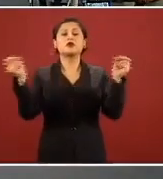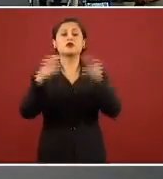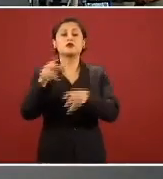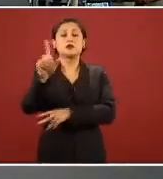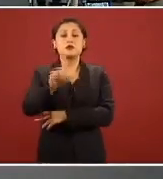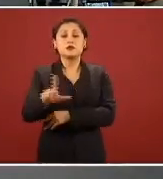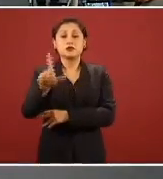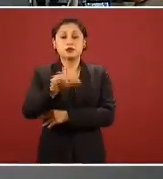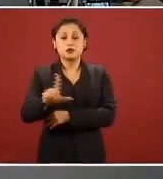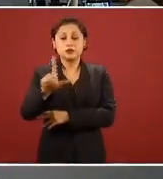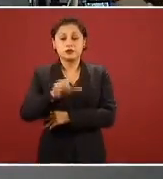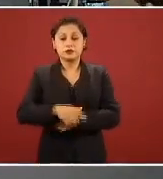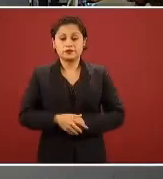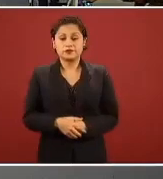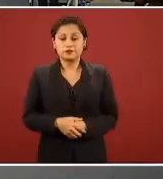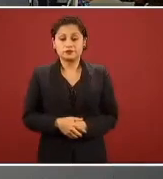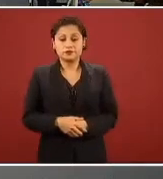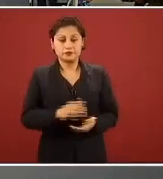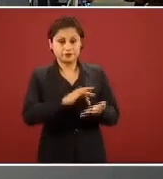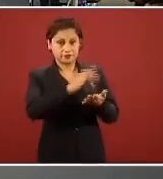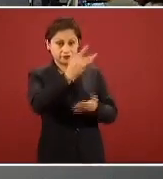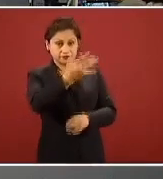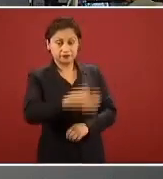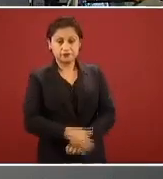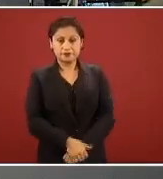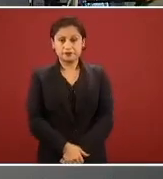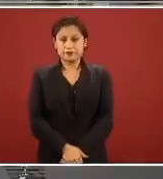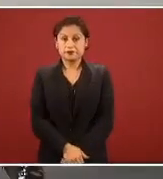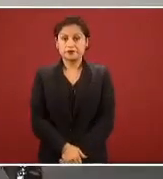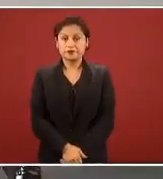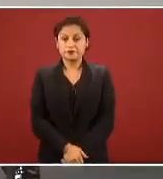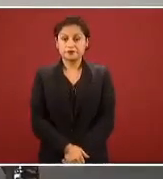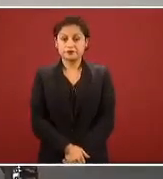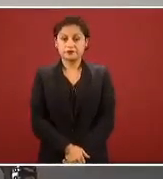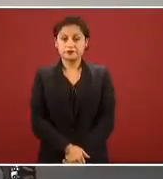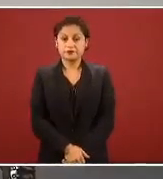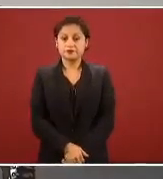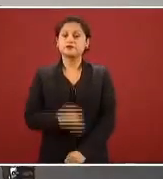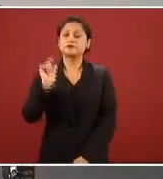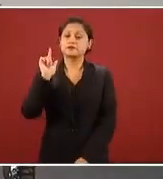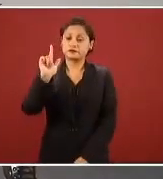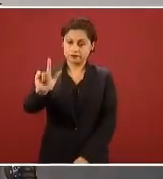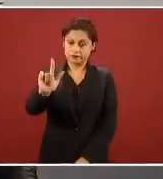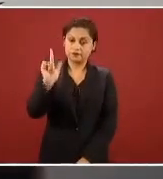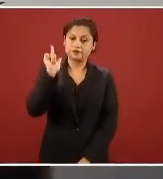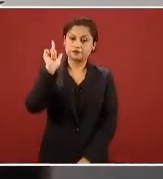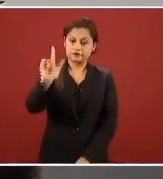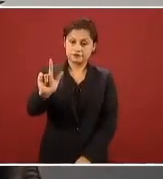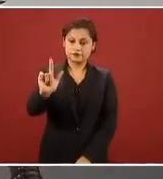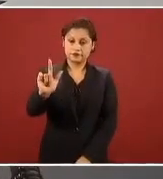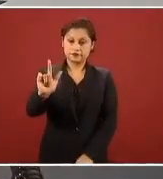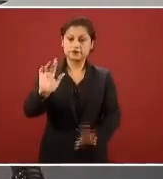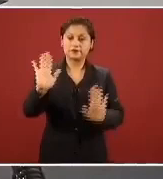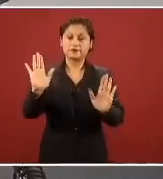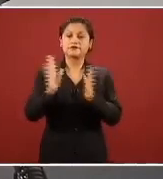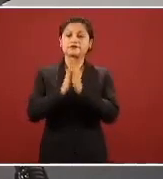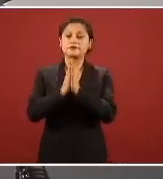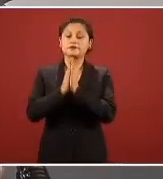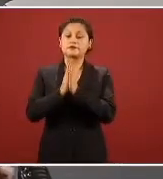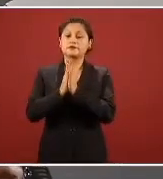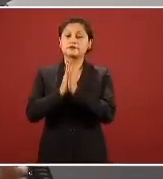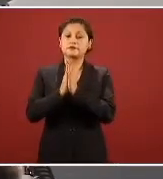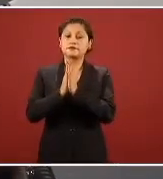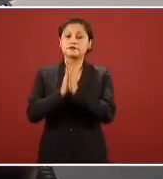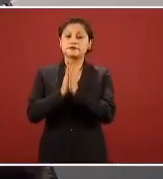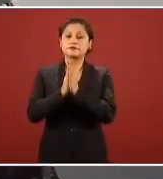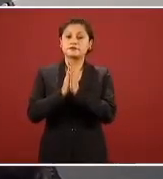Gracias. So we'll see each other on Monday. El lunes. So el Monday lunes. We'll deal with the les rest. Invito el fin de semana. And I